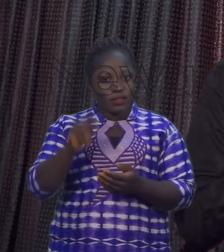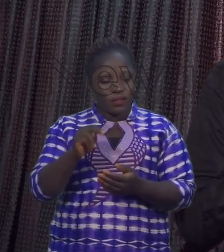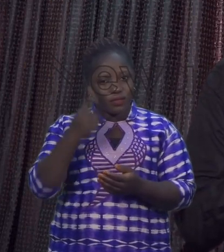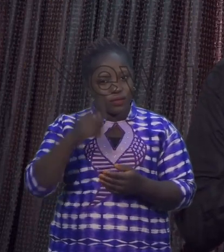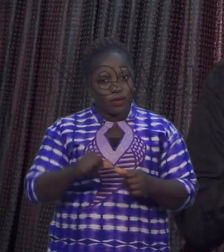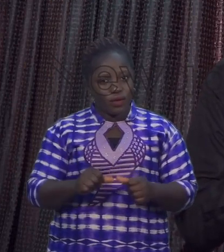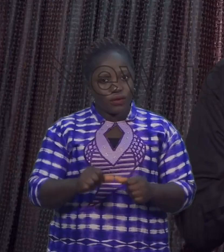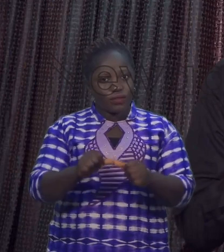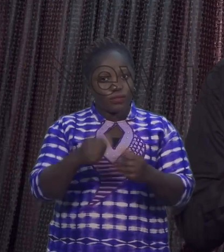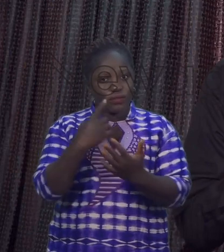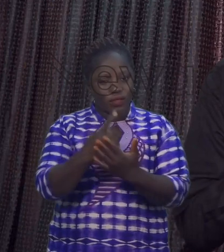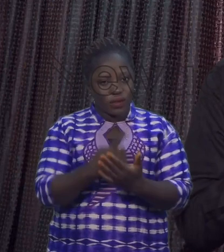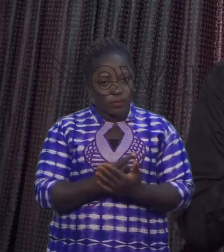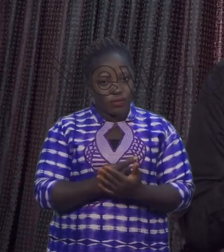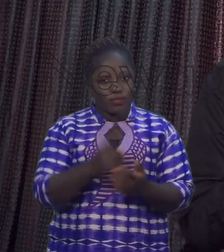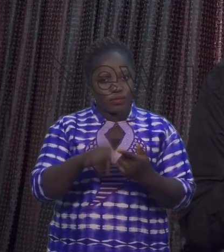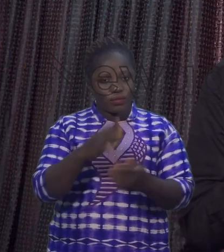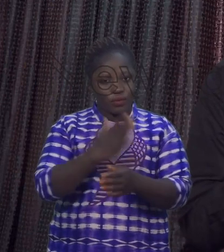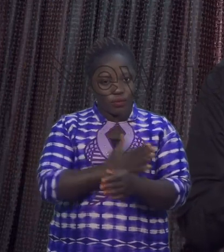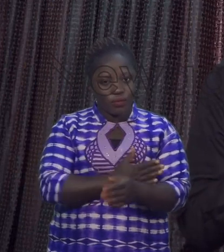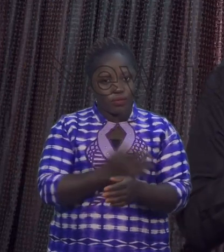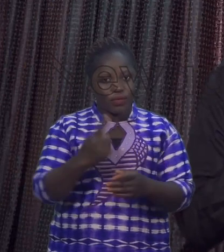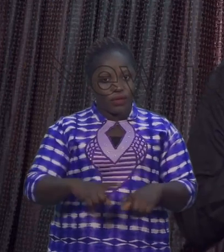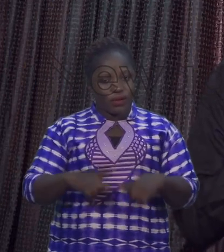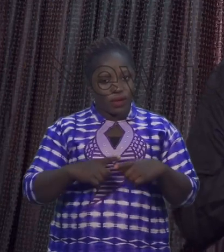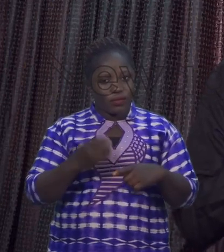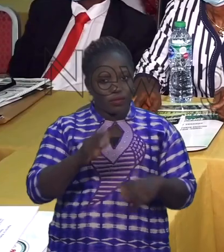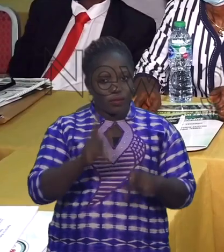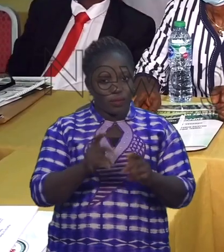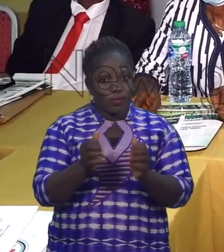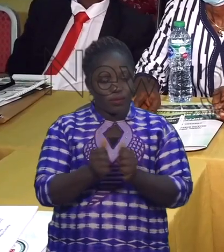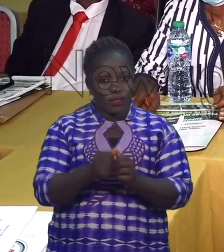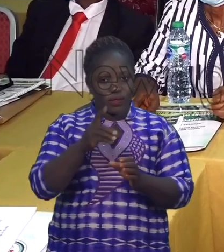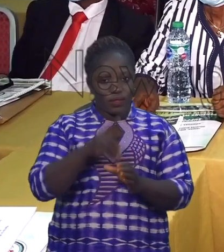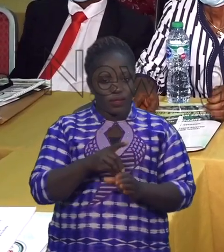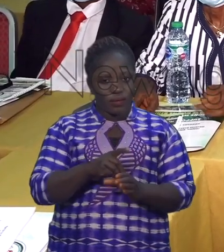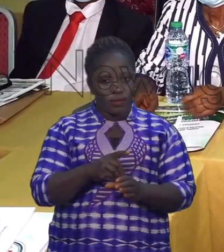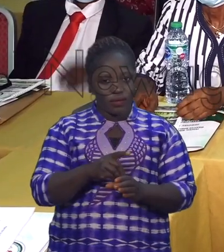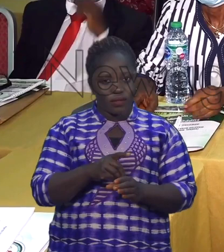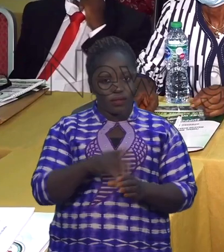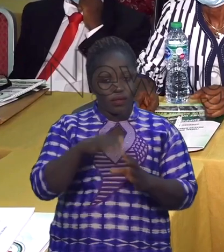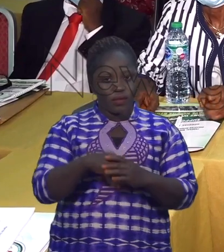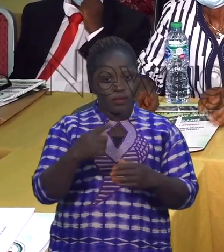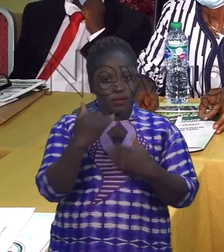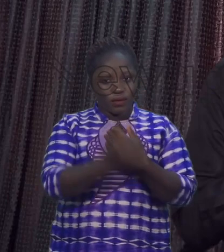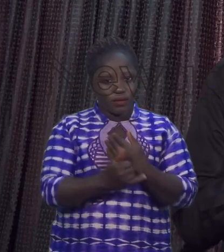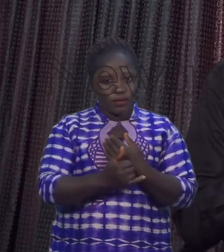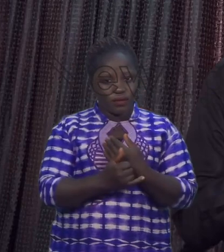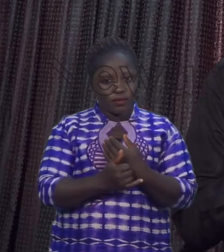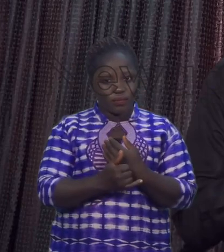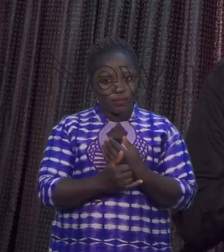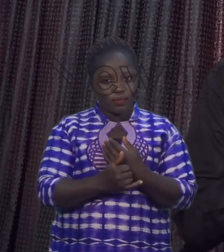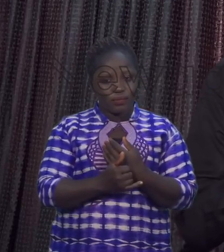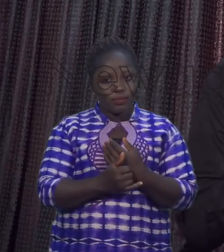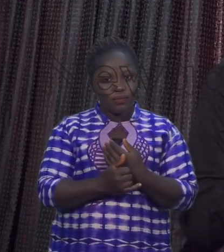the need for continuous deliberations to improve the lives of people with disabilities. It